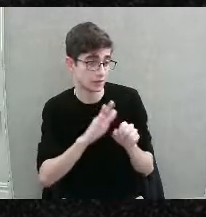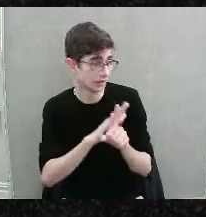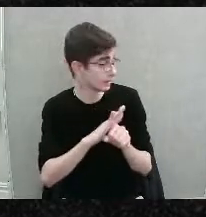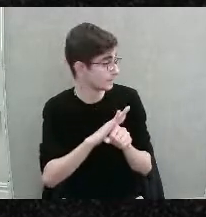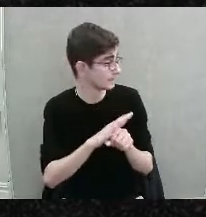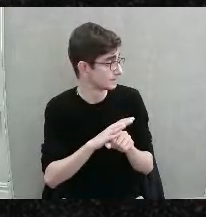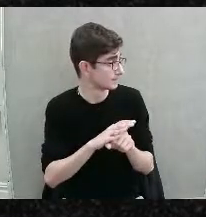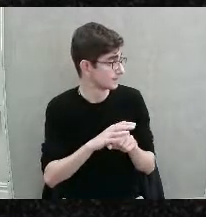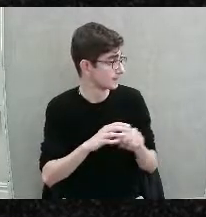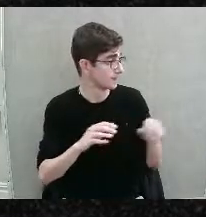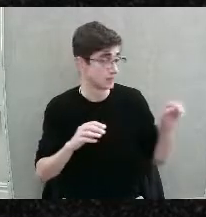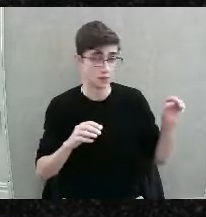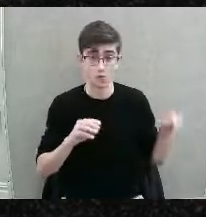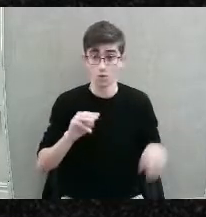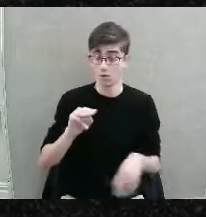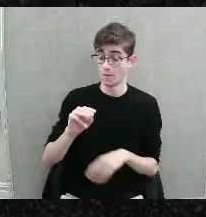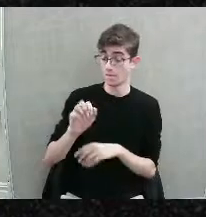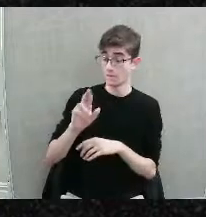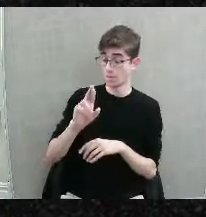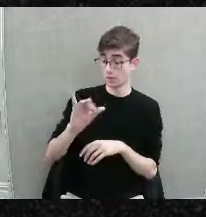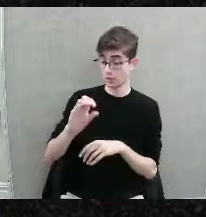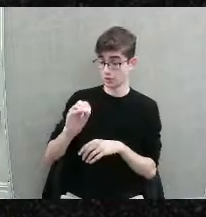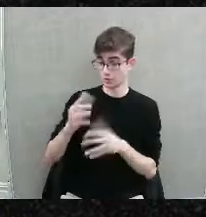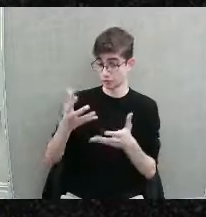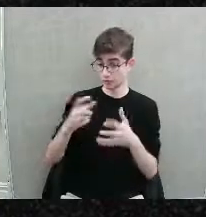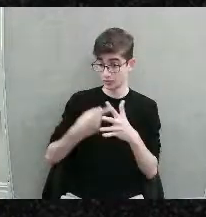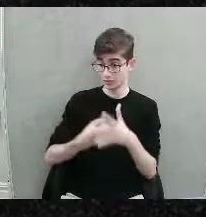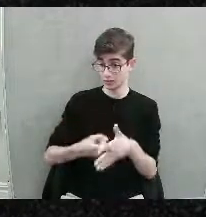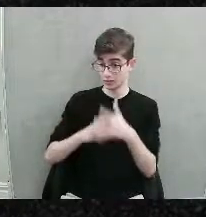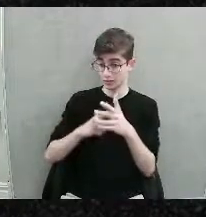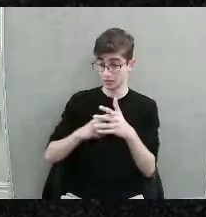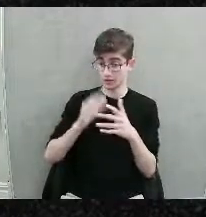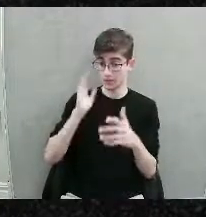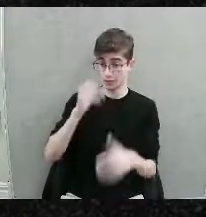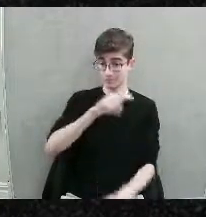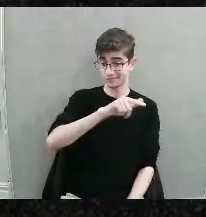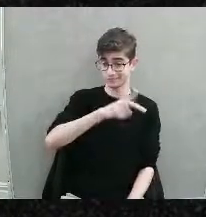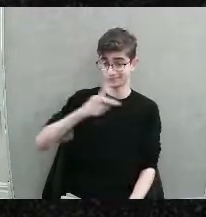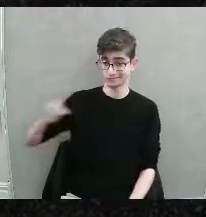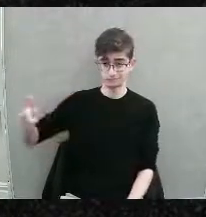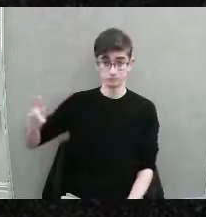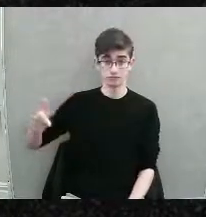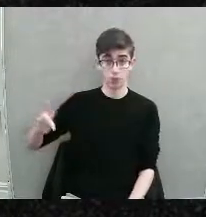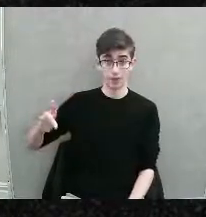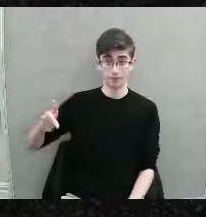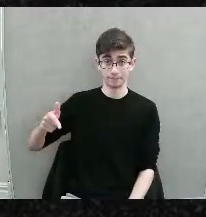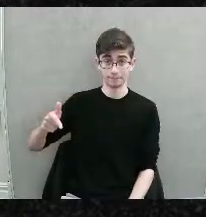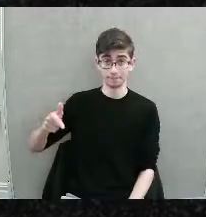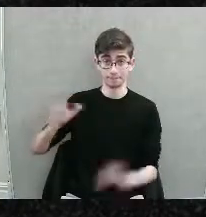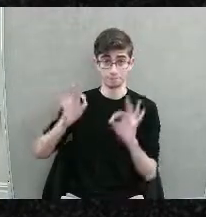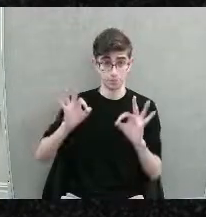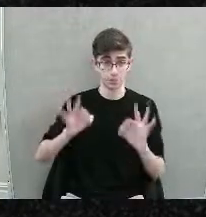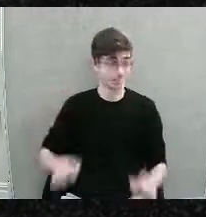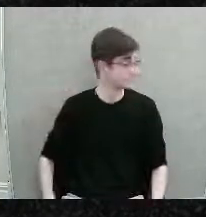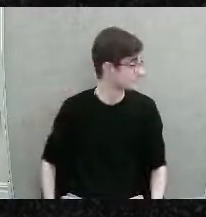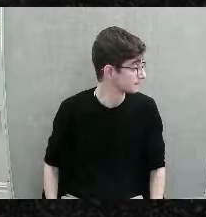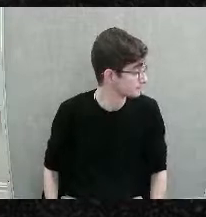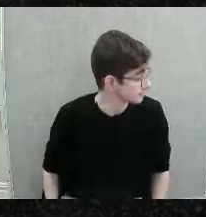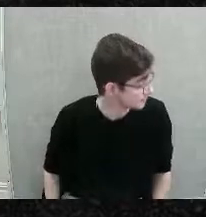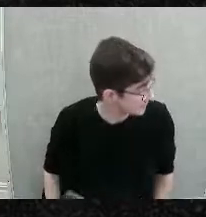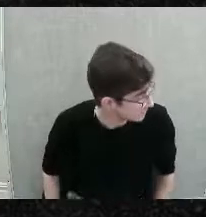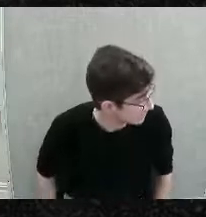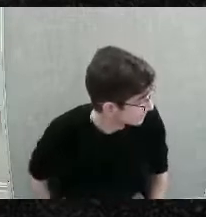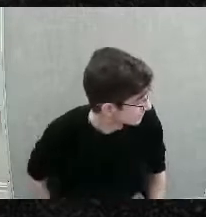right, Mario, do you want to start for us? And then we'll just ask everybody to go in turn on this first question.